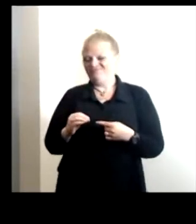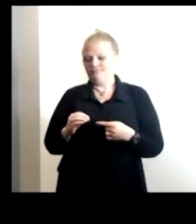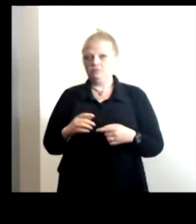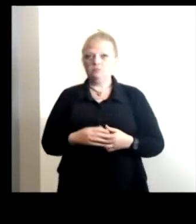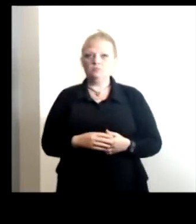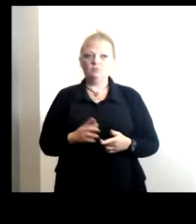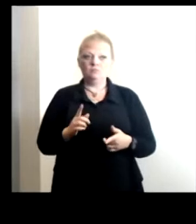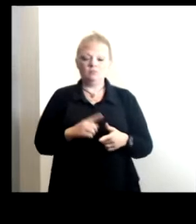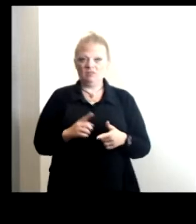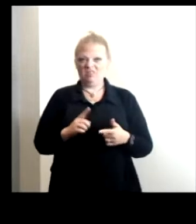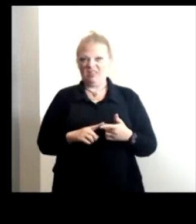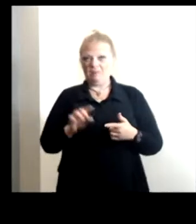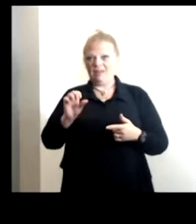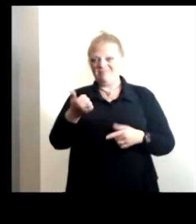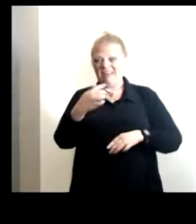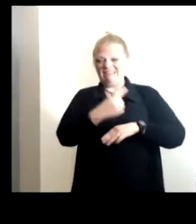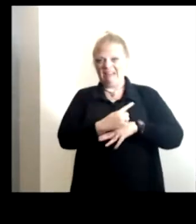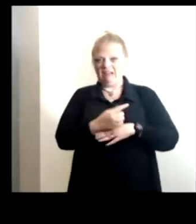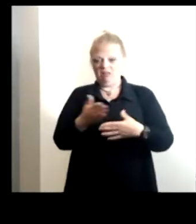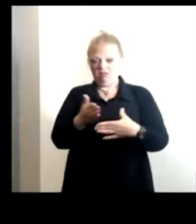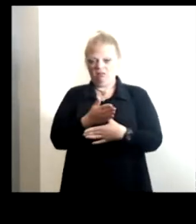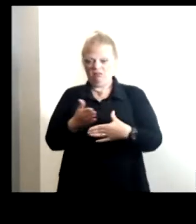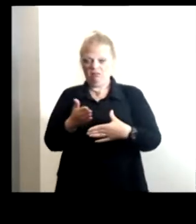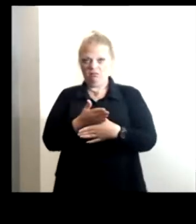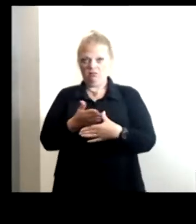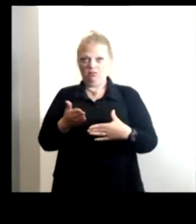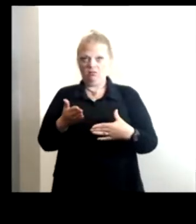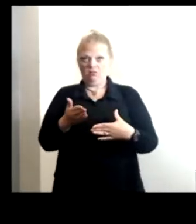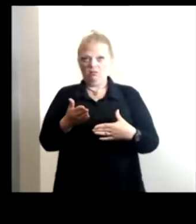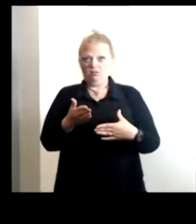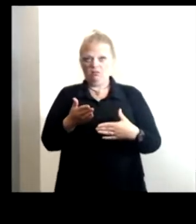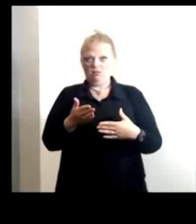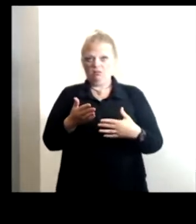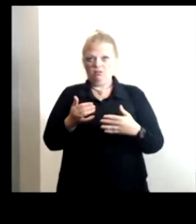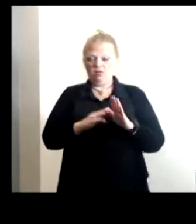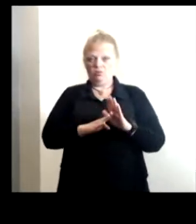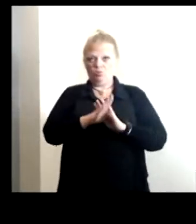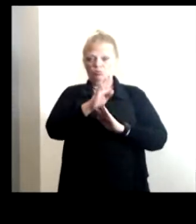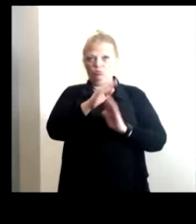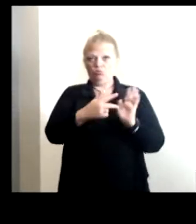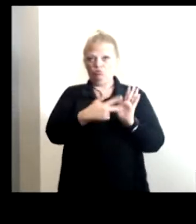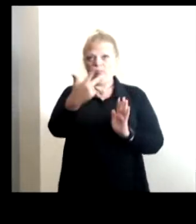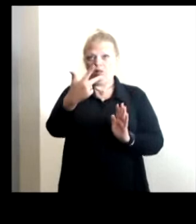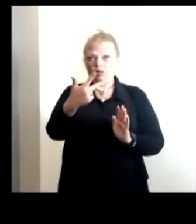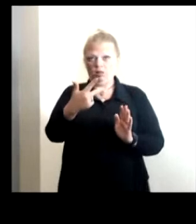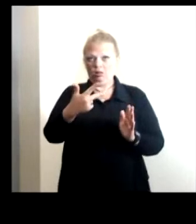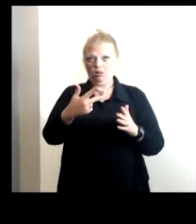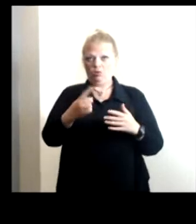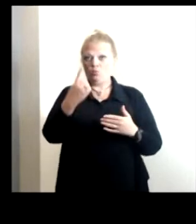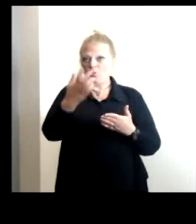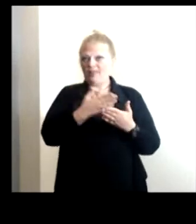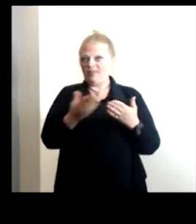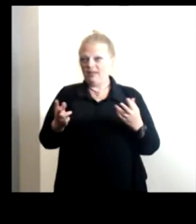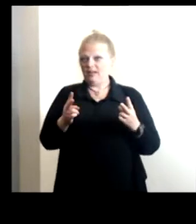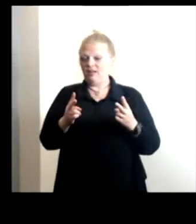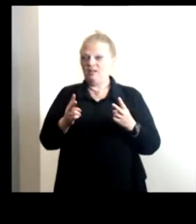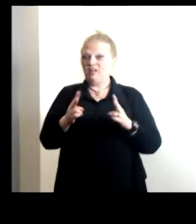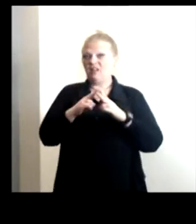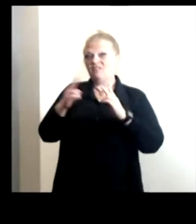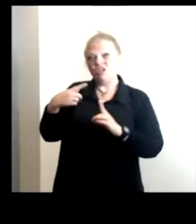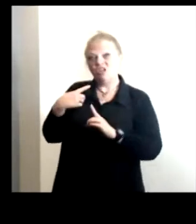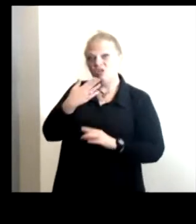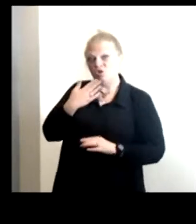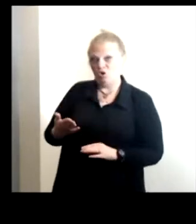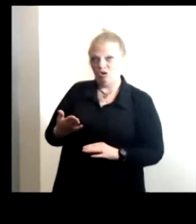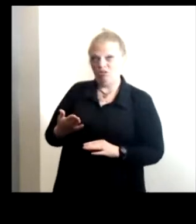in about 10-day period, we've actually seen a near tripling of the COVID cases. The one thing that's very positive is we